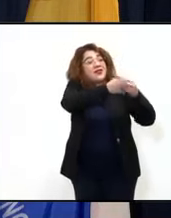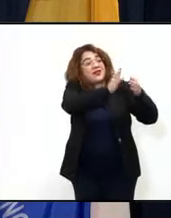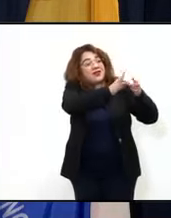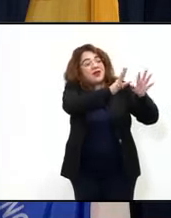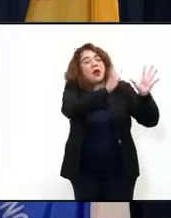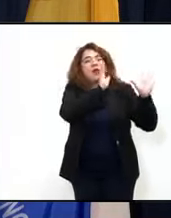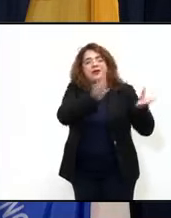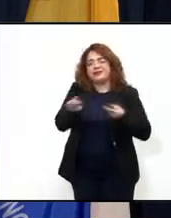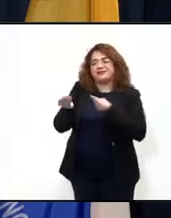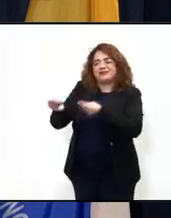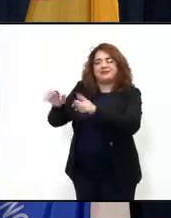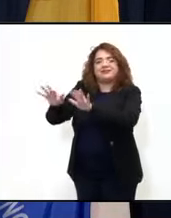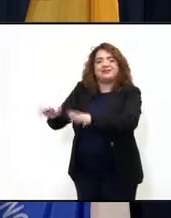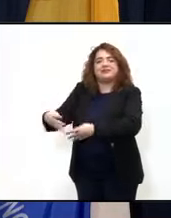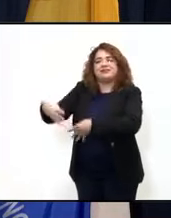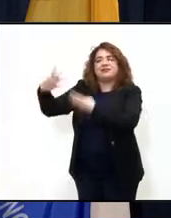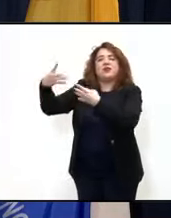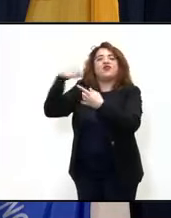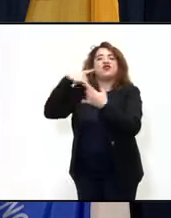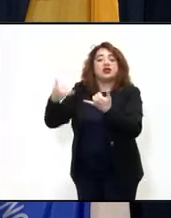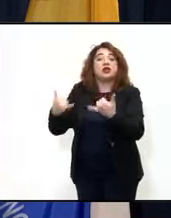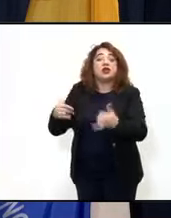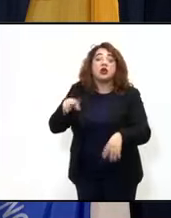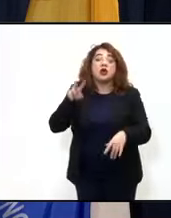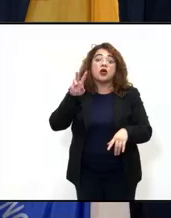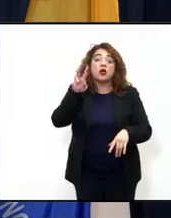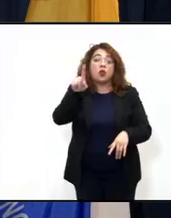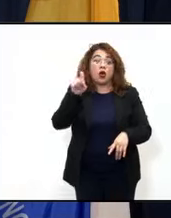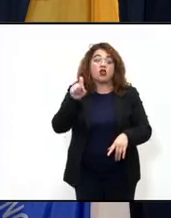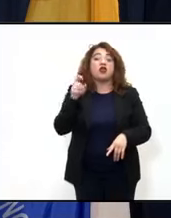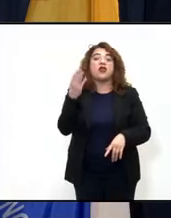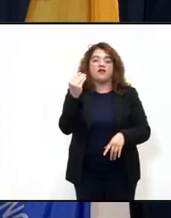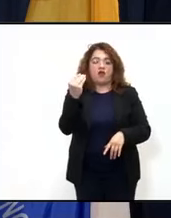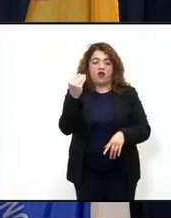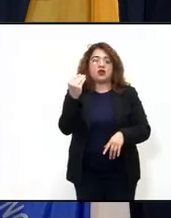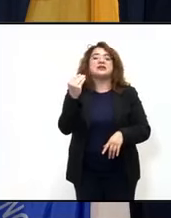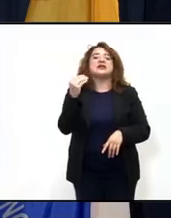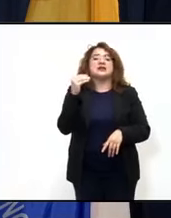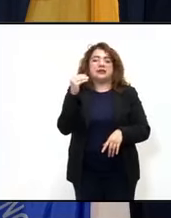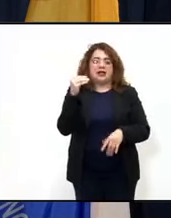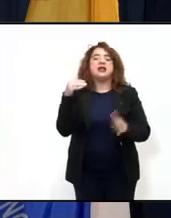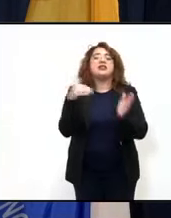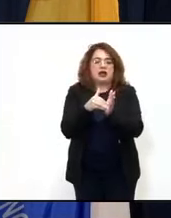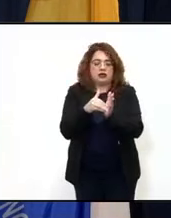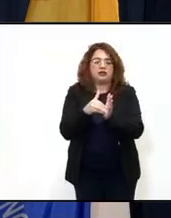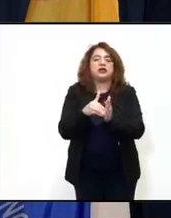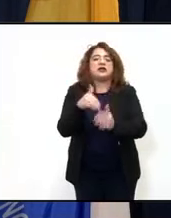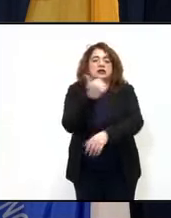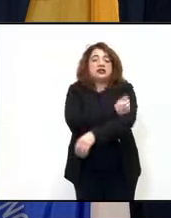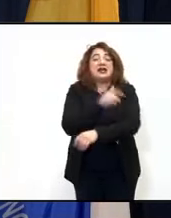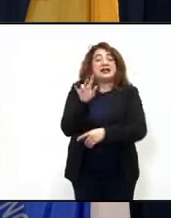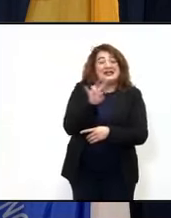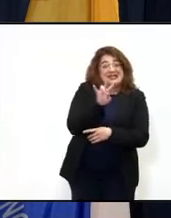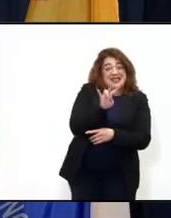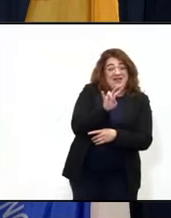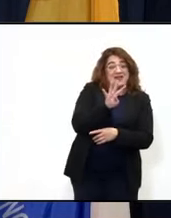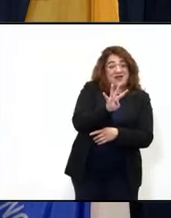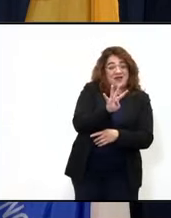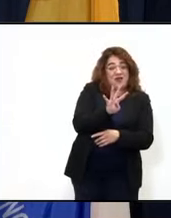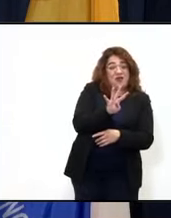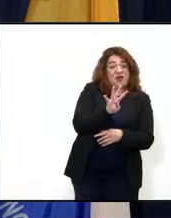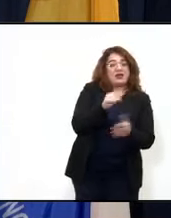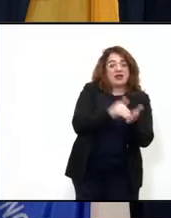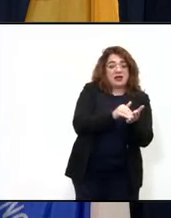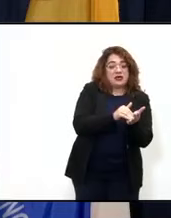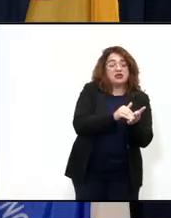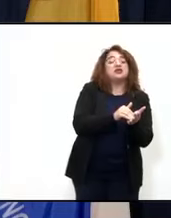have vaccinated about 114,000 doses, and about 74,000 of those have been first